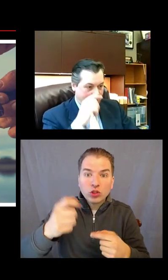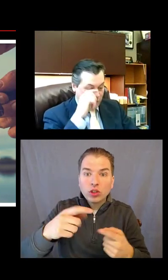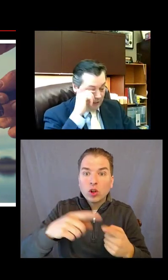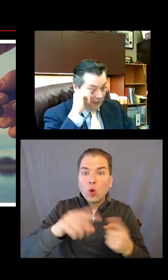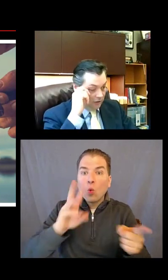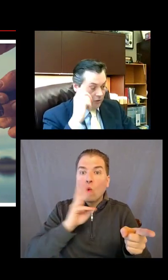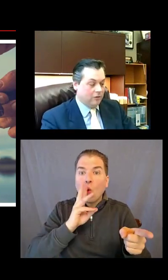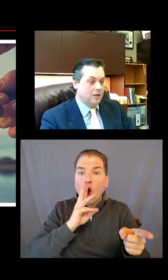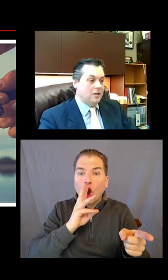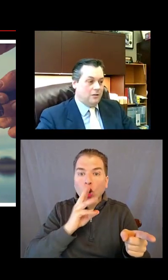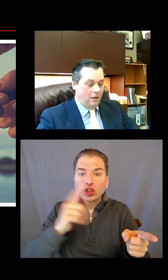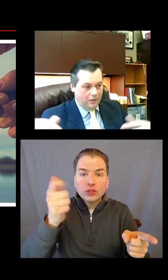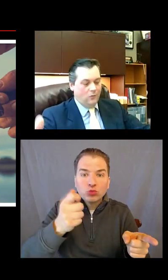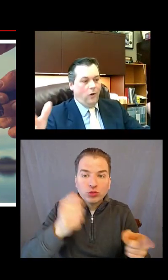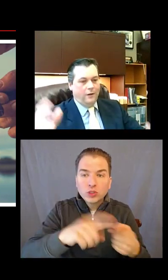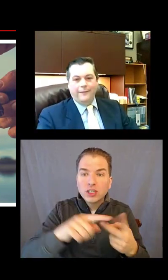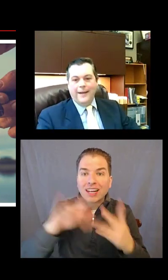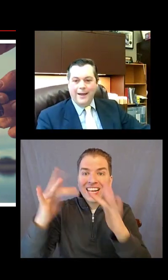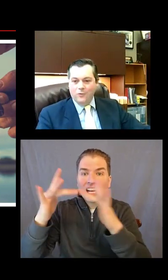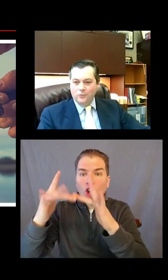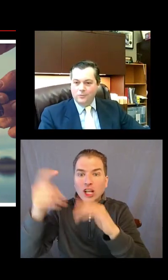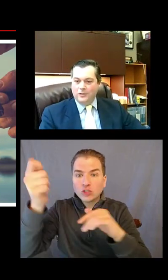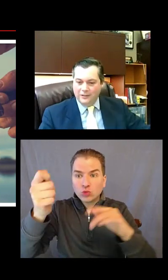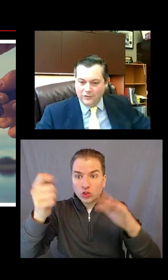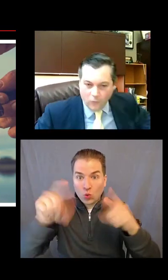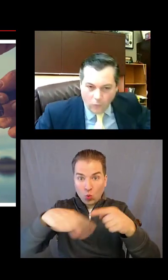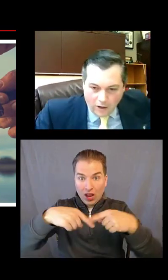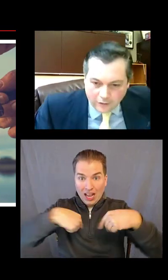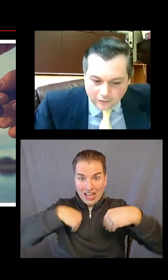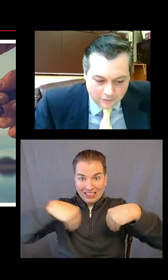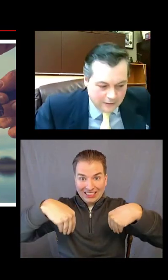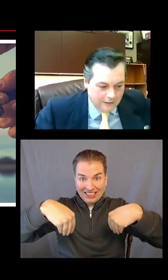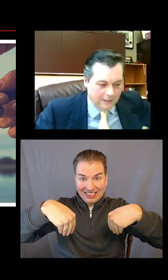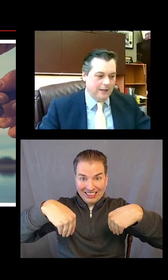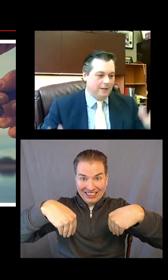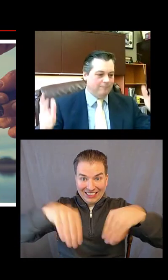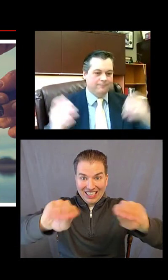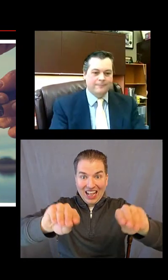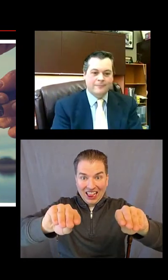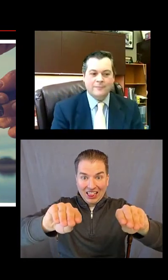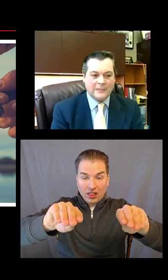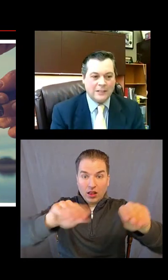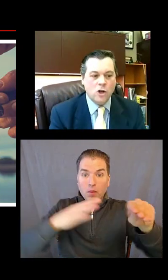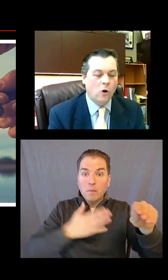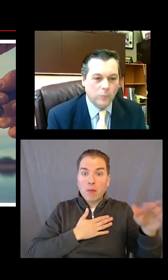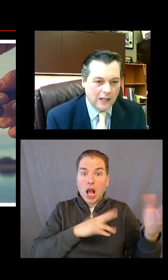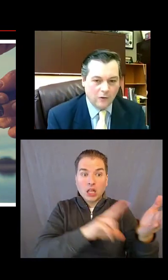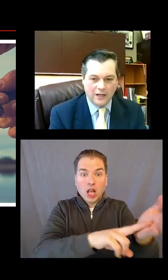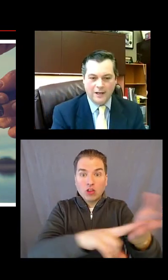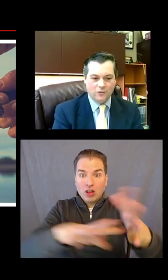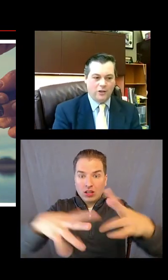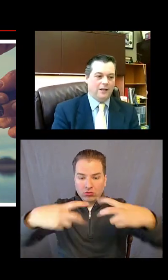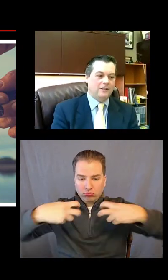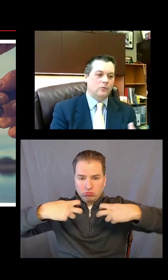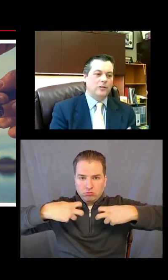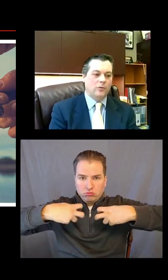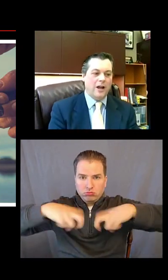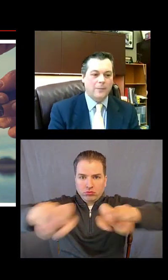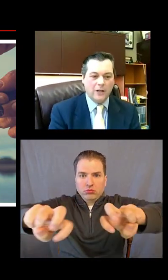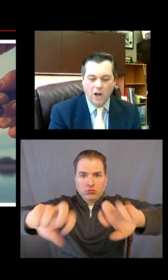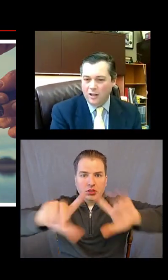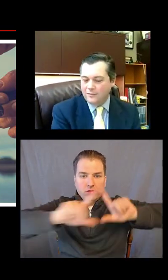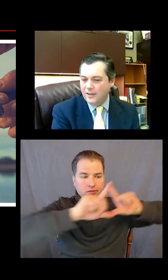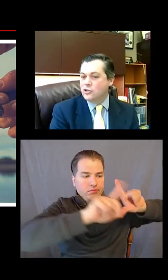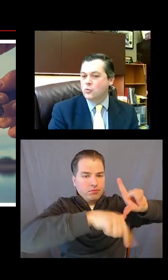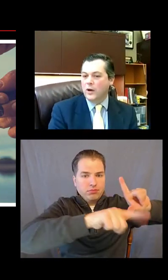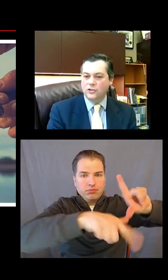internet contract, your Culligan water guy who delivered the water, the snowplow contract, the real